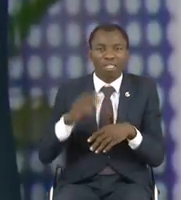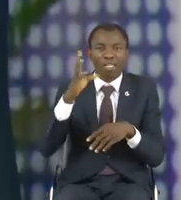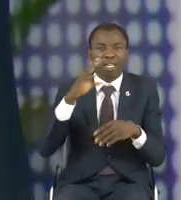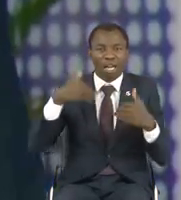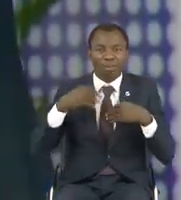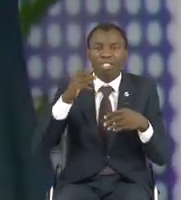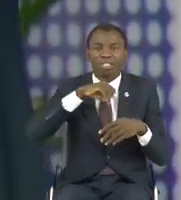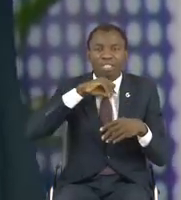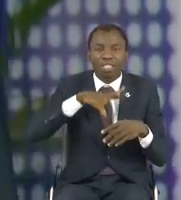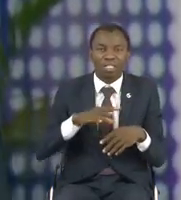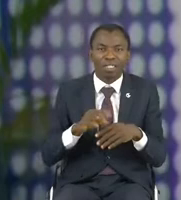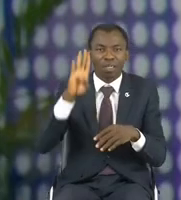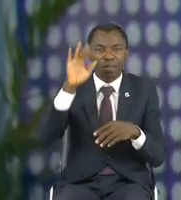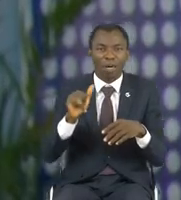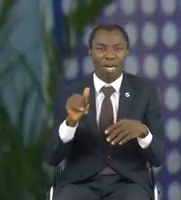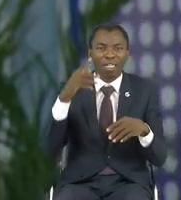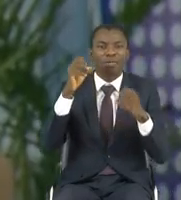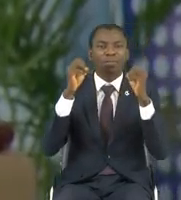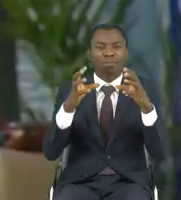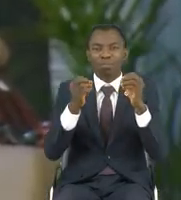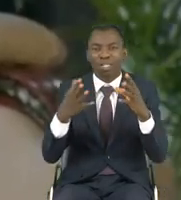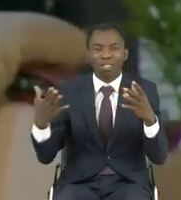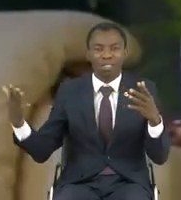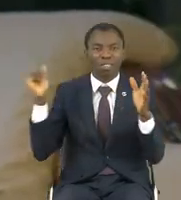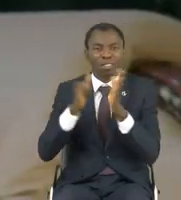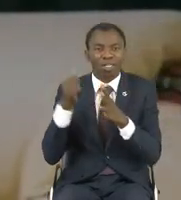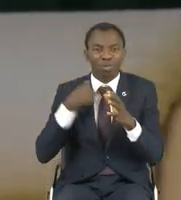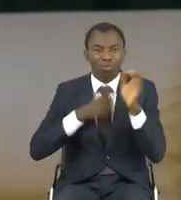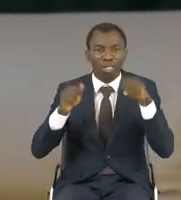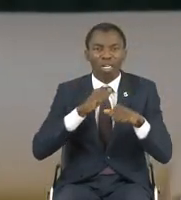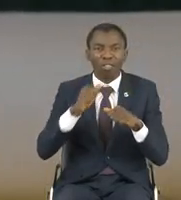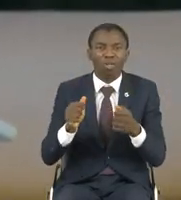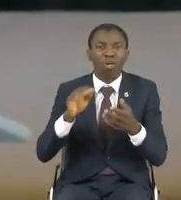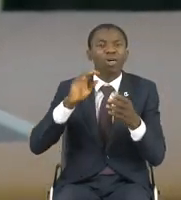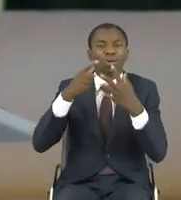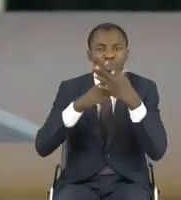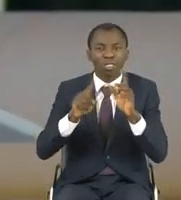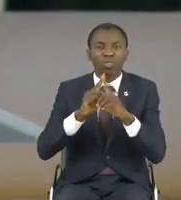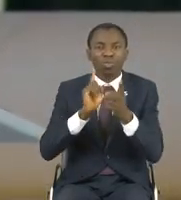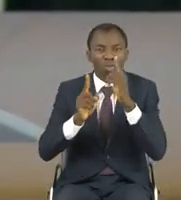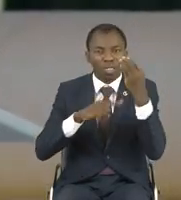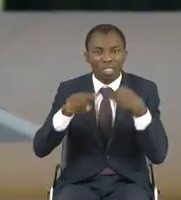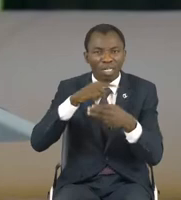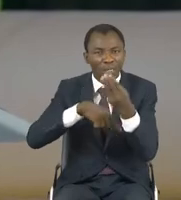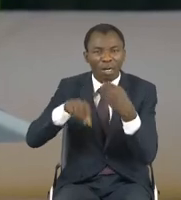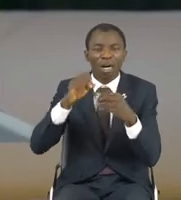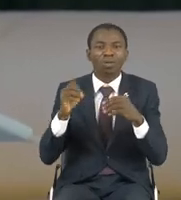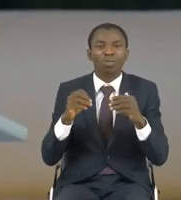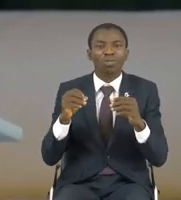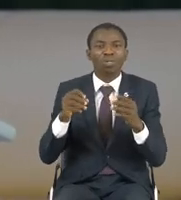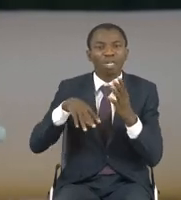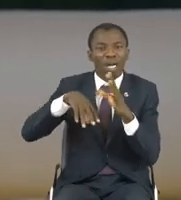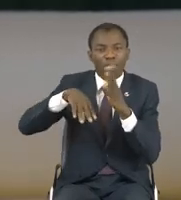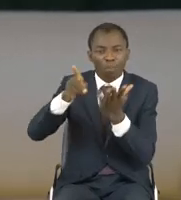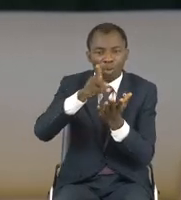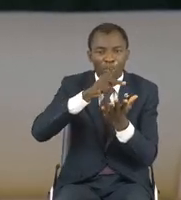stained by a lot of things we cannot even begin to talk about publicly. But the Lord